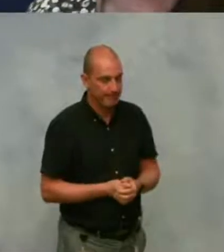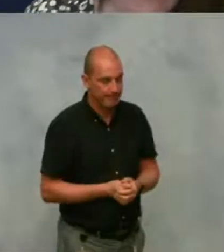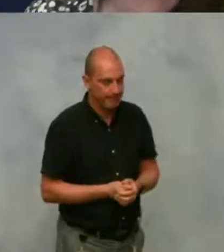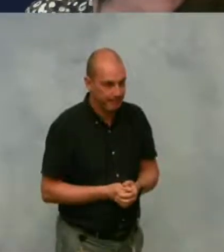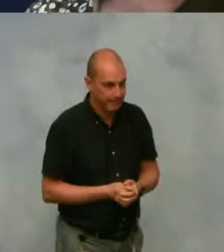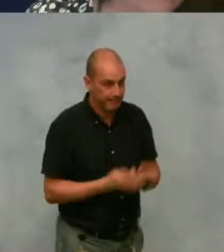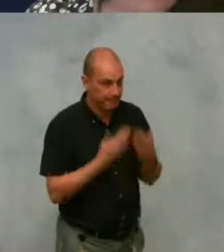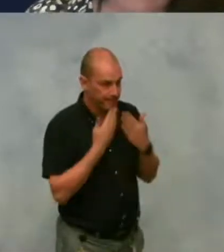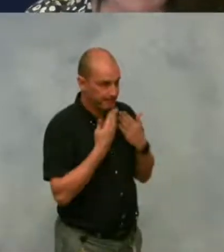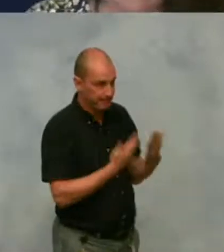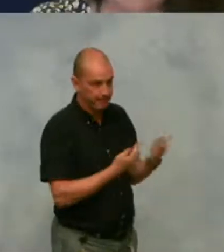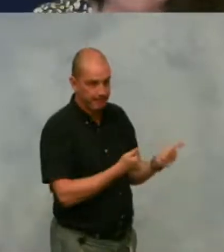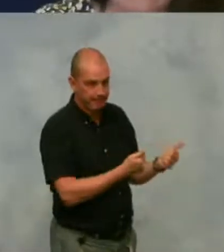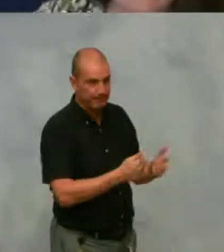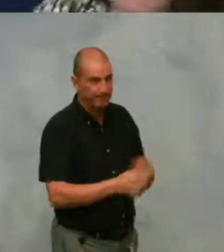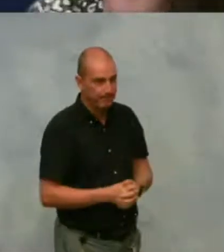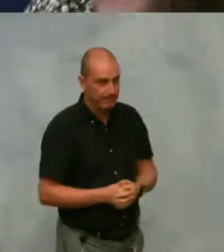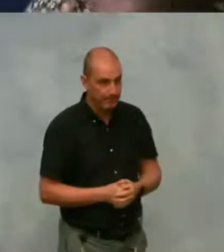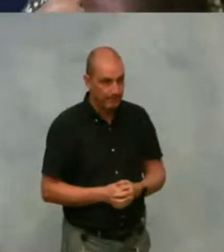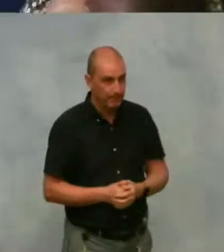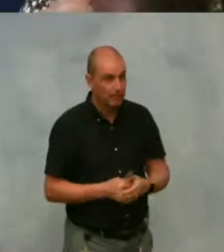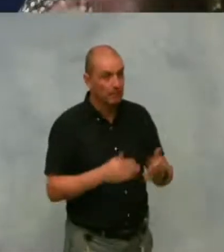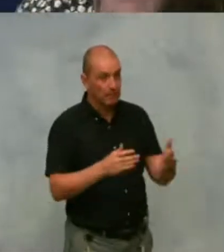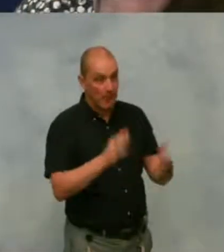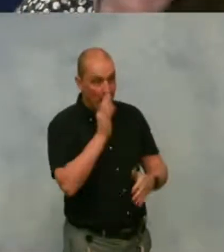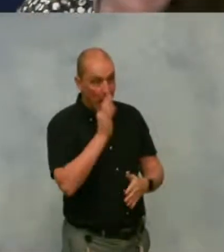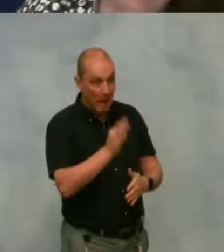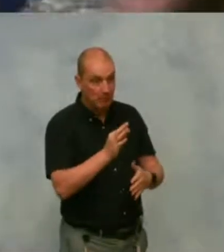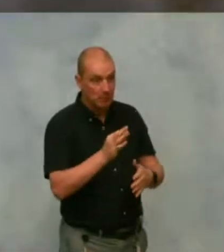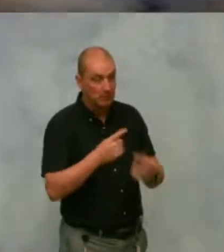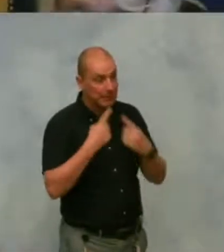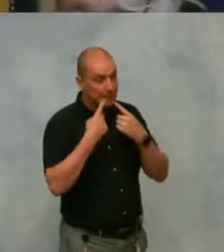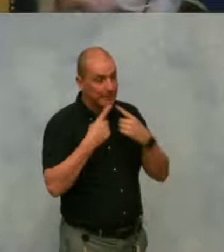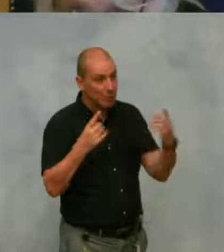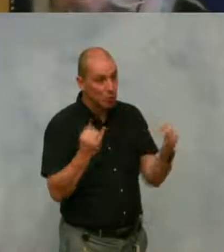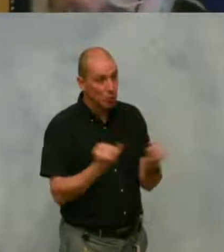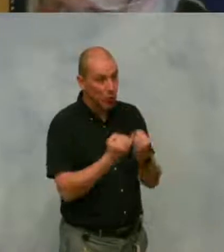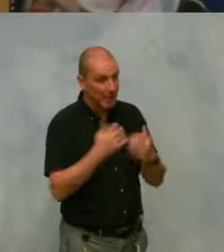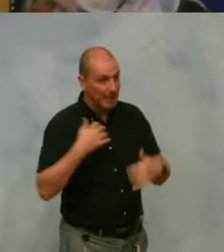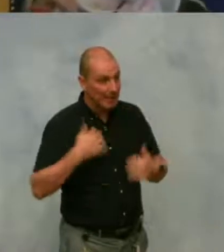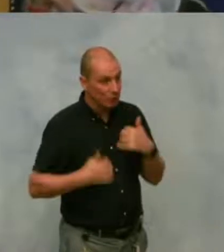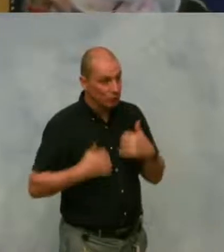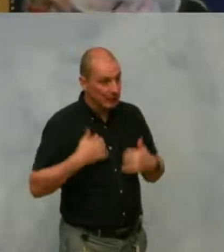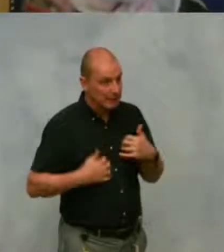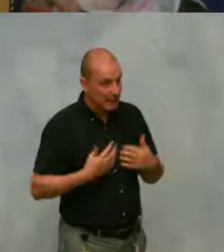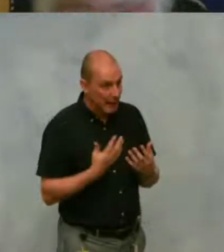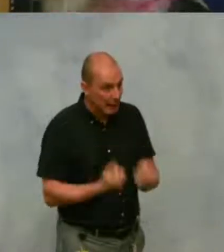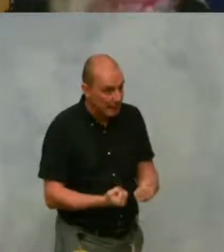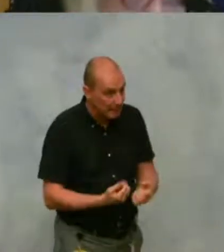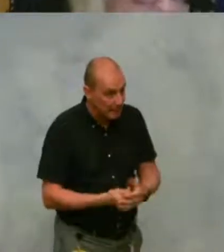Thanks, Carol. Do we have any declaration of interest?